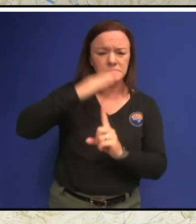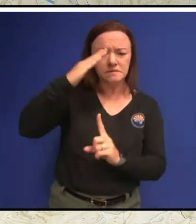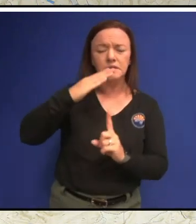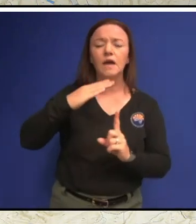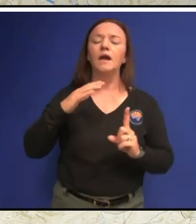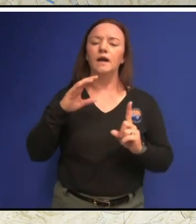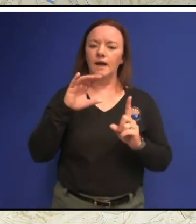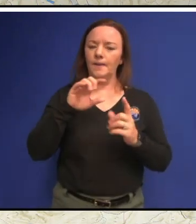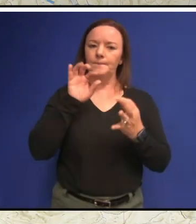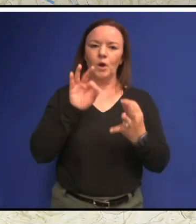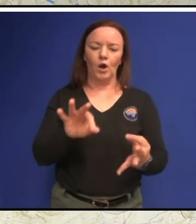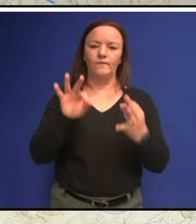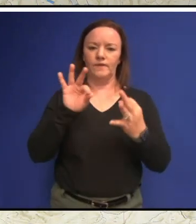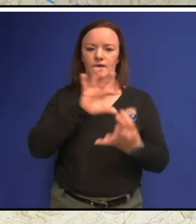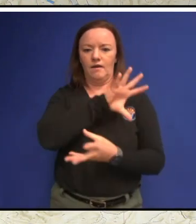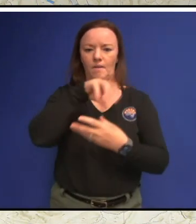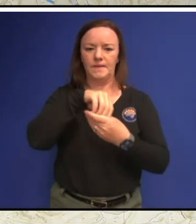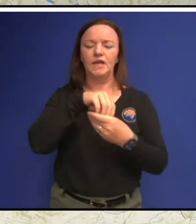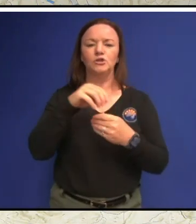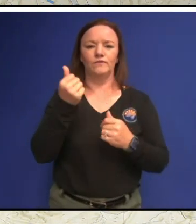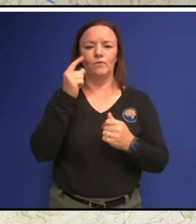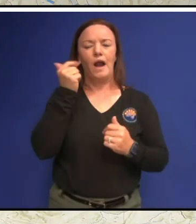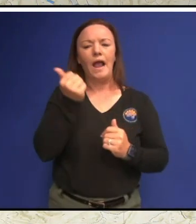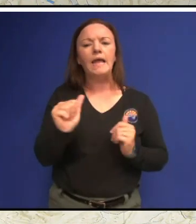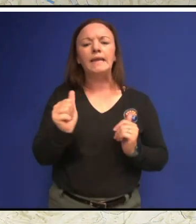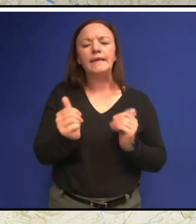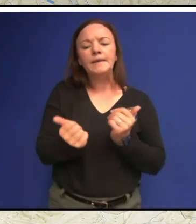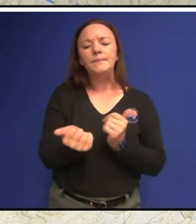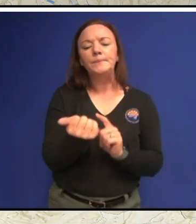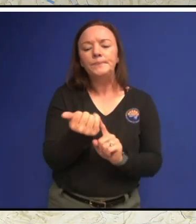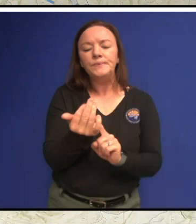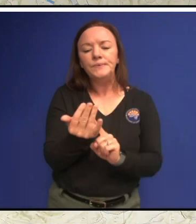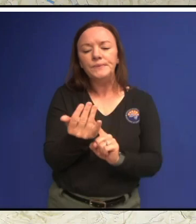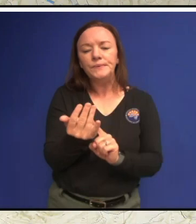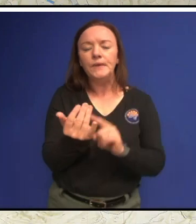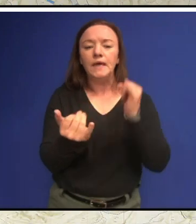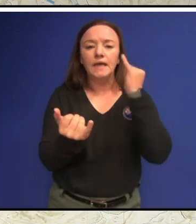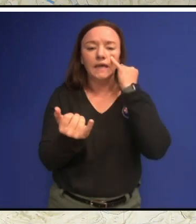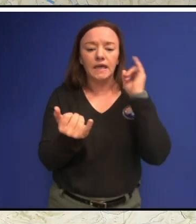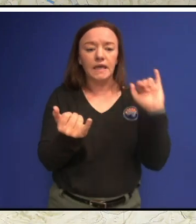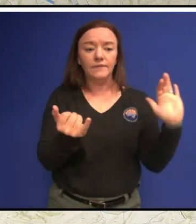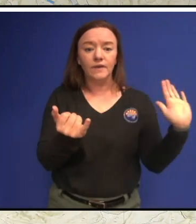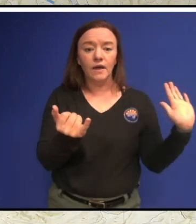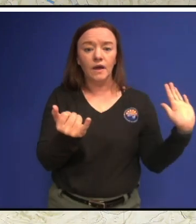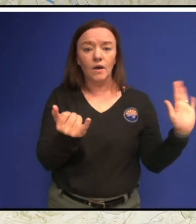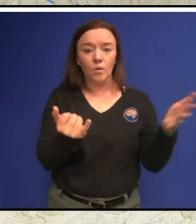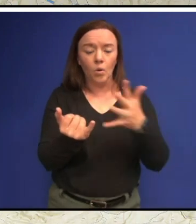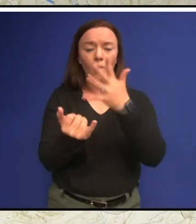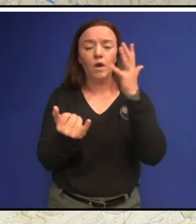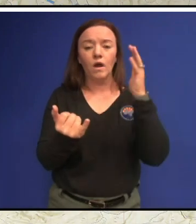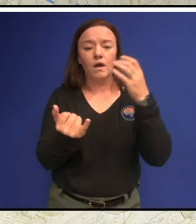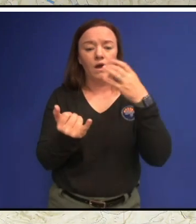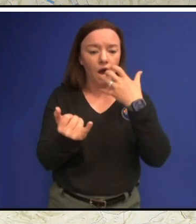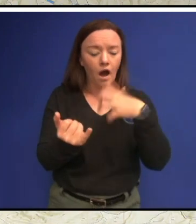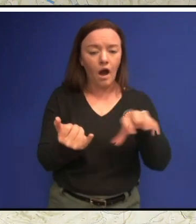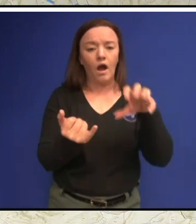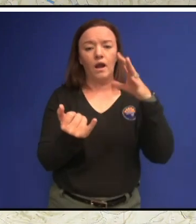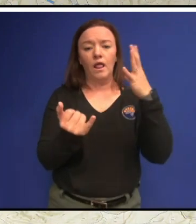any piece of latent heat that can find fuel to show itself and to start moving.